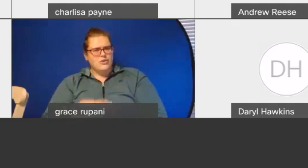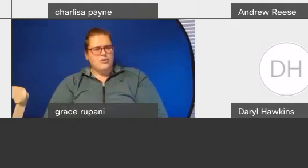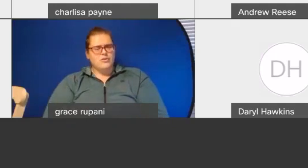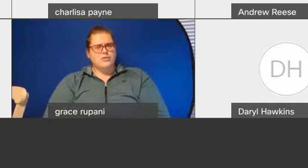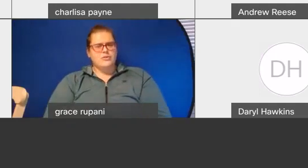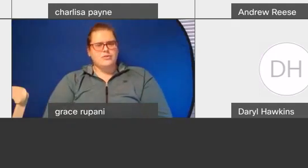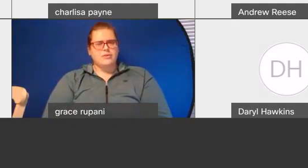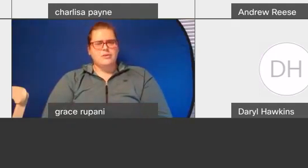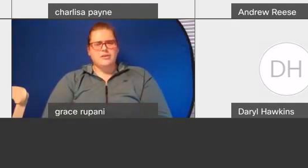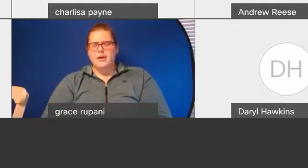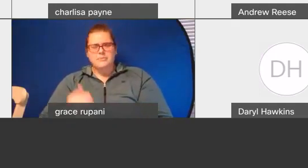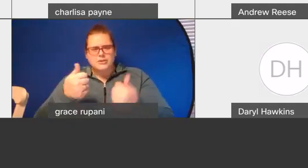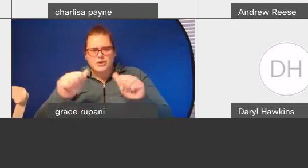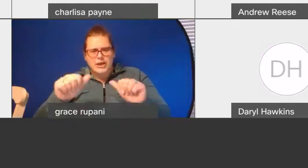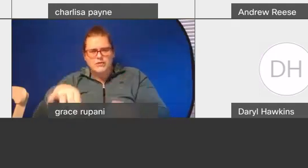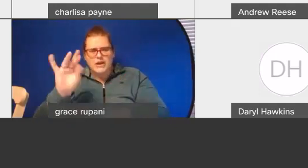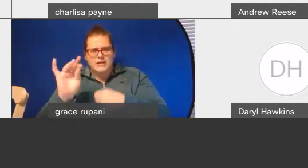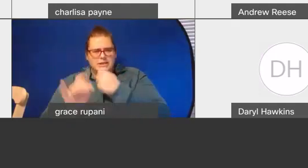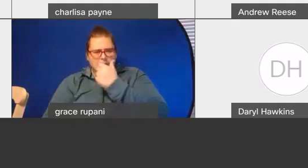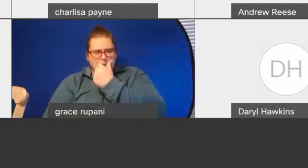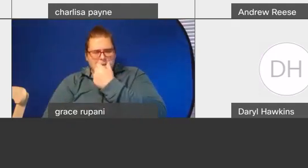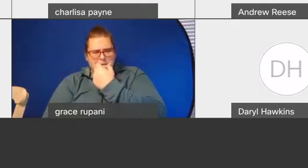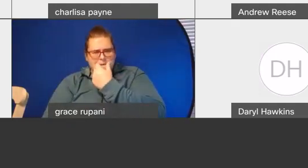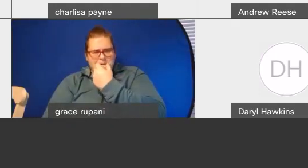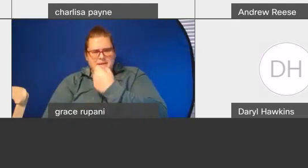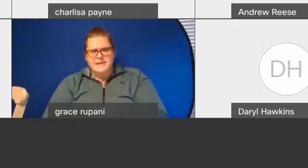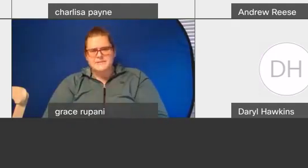And I'm trying to get to it.